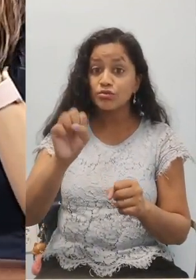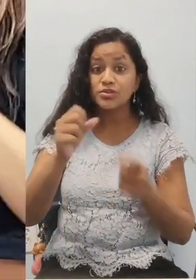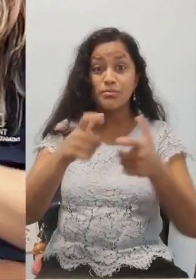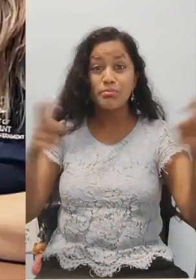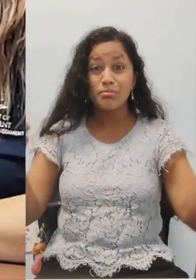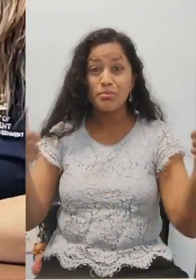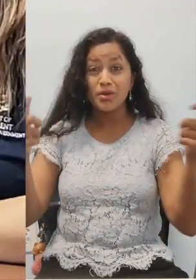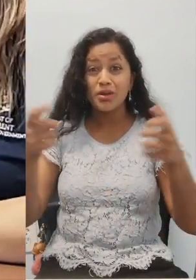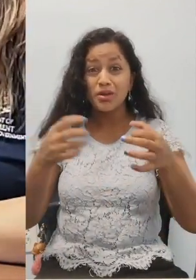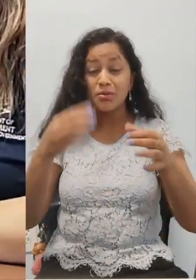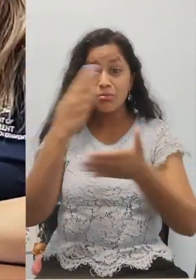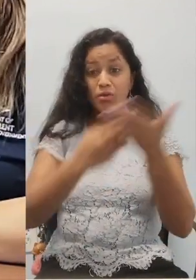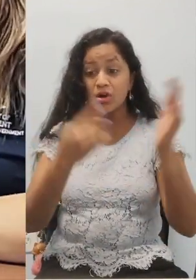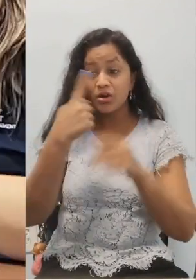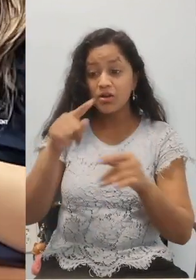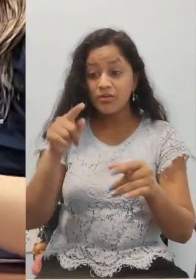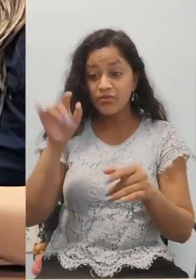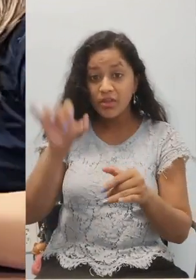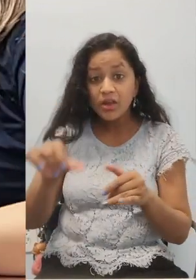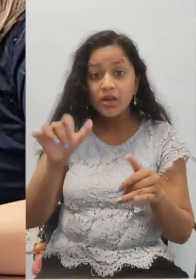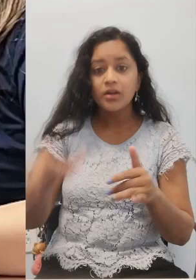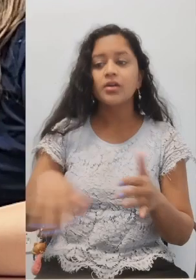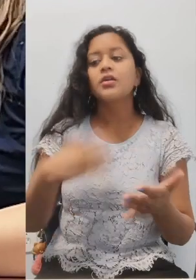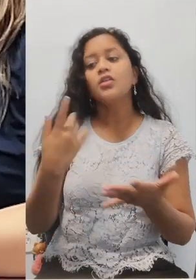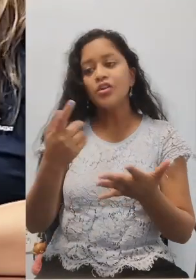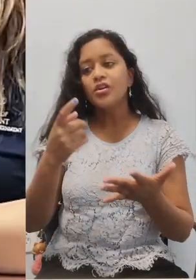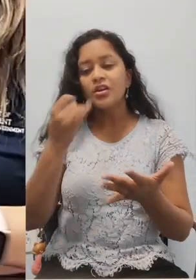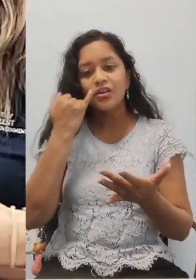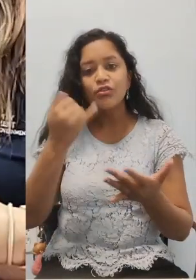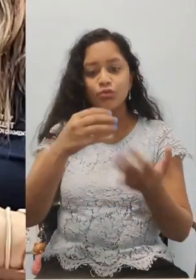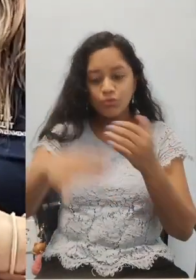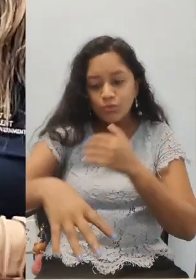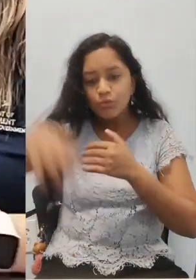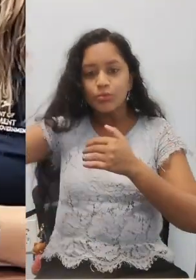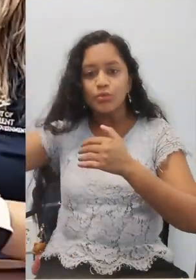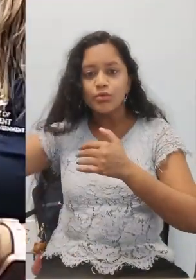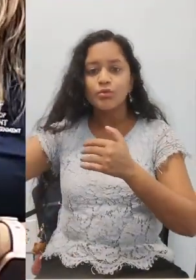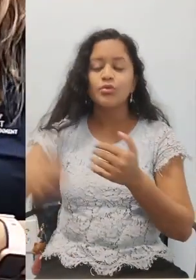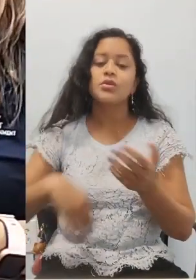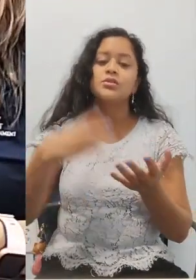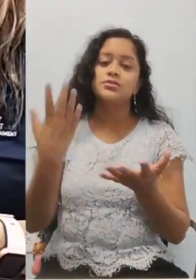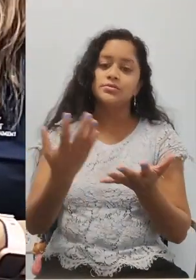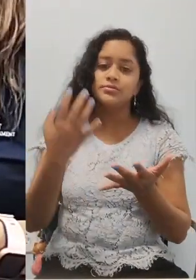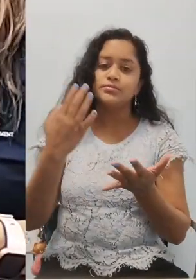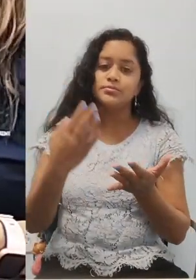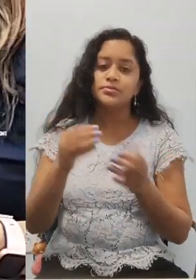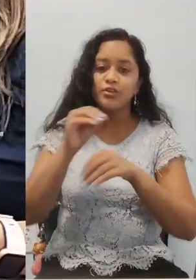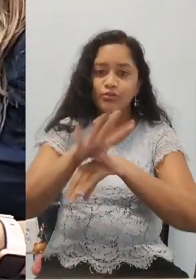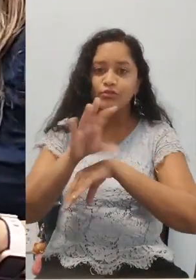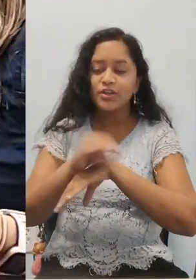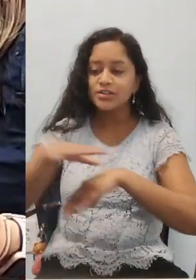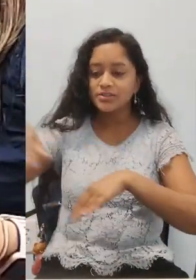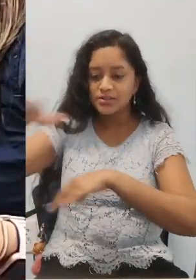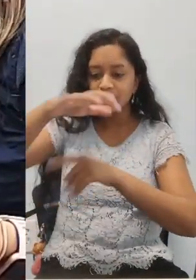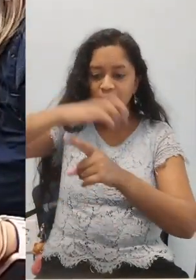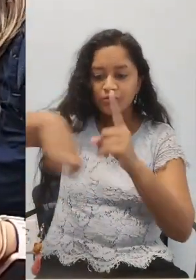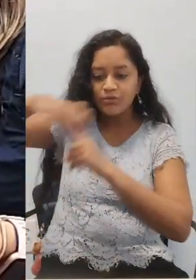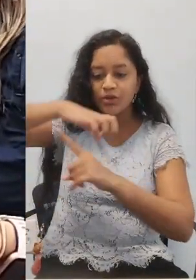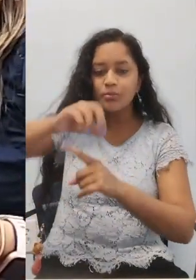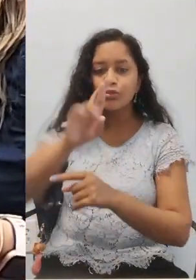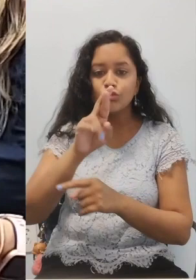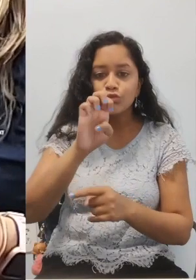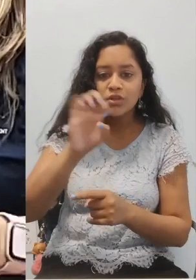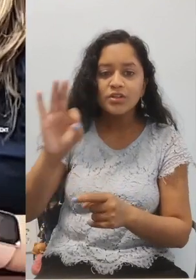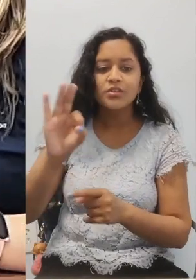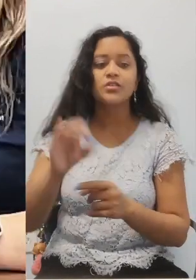little critters that the baby sharks eat. So that essential habitat, if you remove it, then obviously that impacts the population and the survival of the